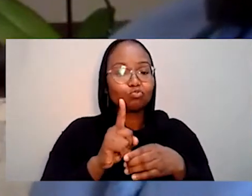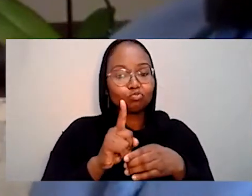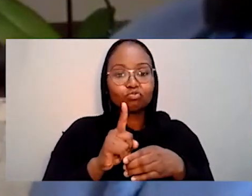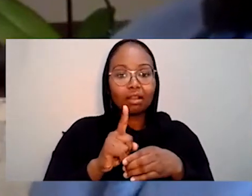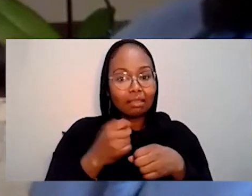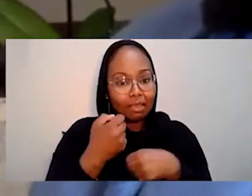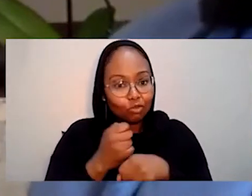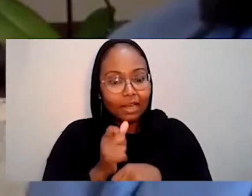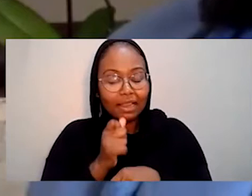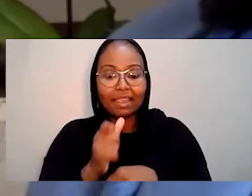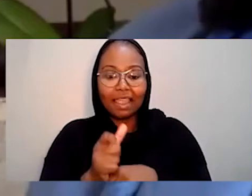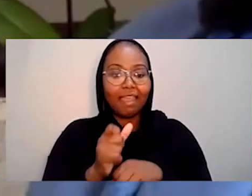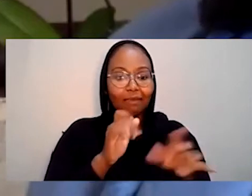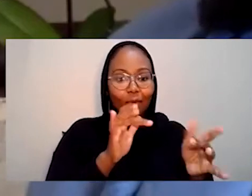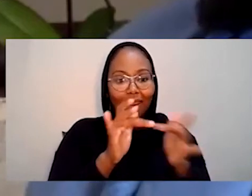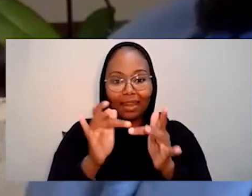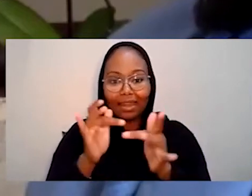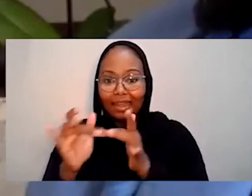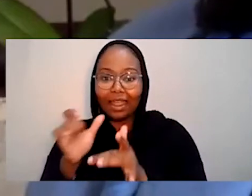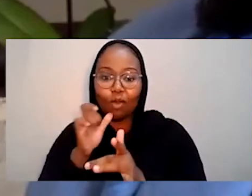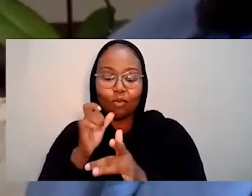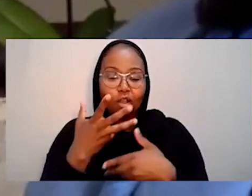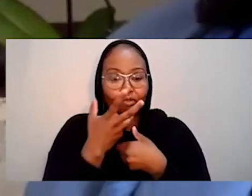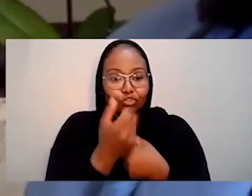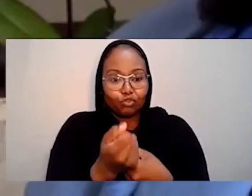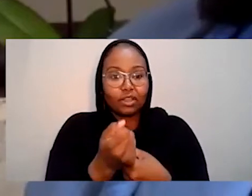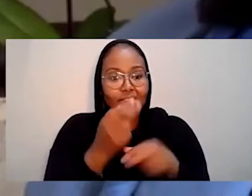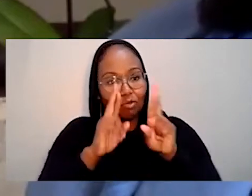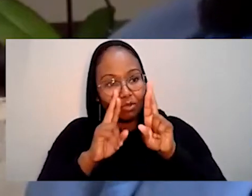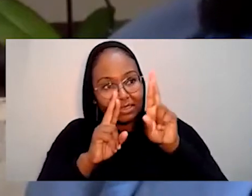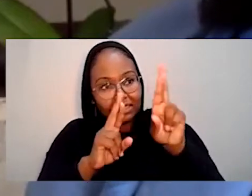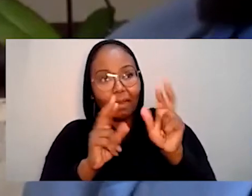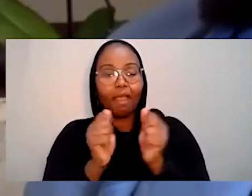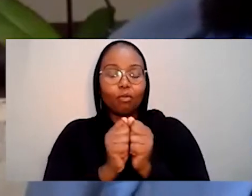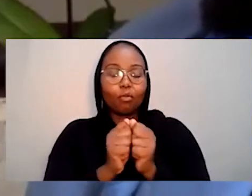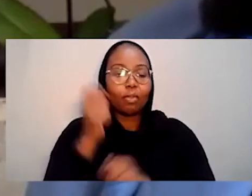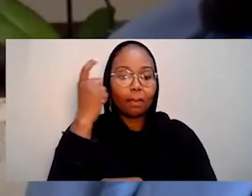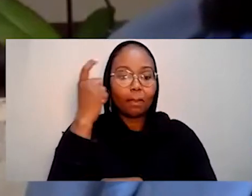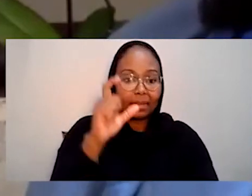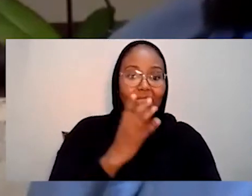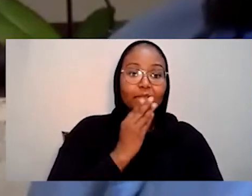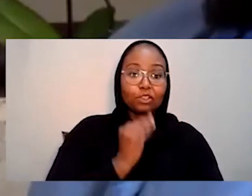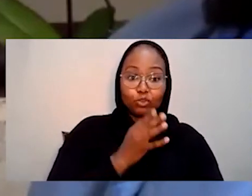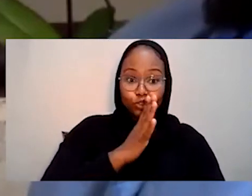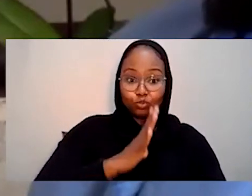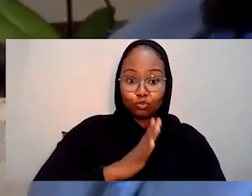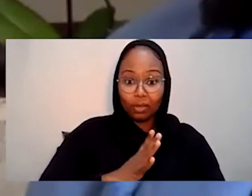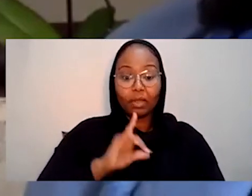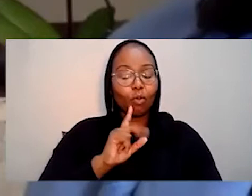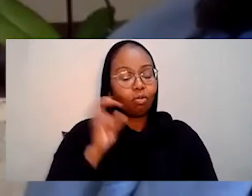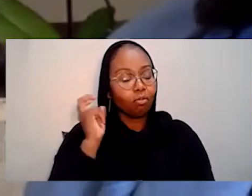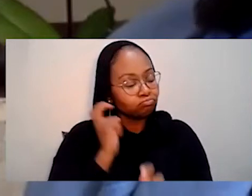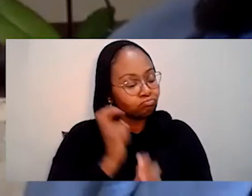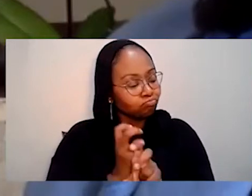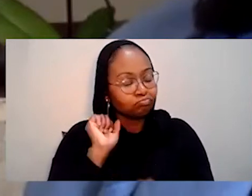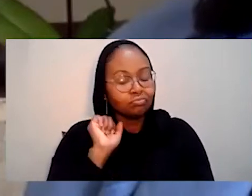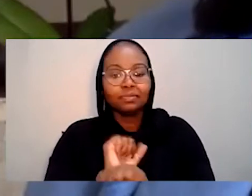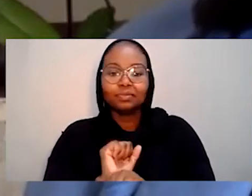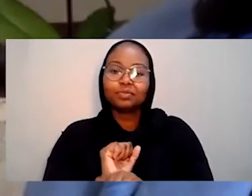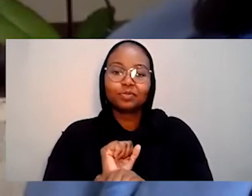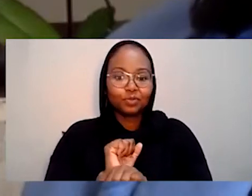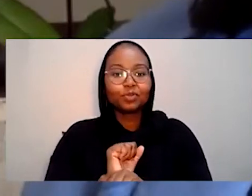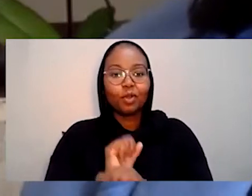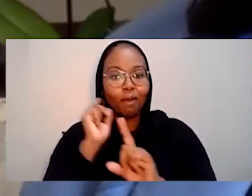and relationships between Muslim and Jewish women through tireless, dedicated women-led work aimed at breaking